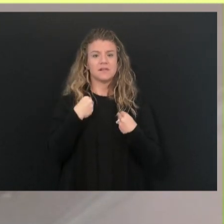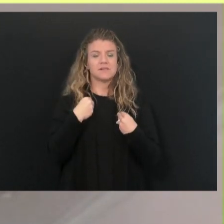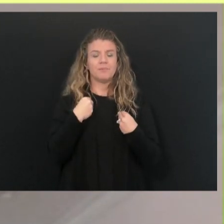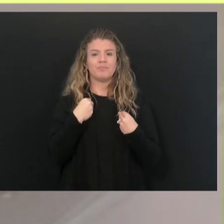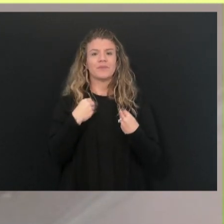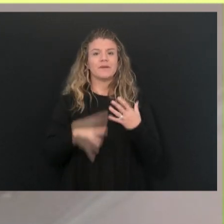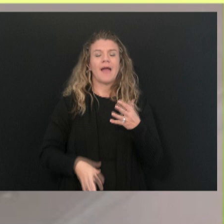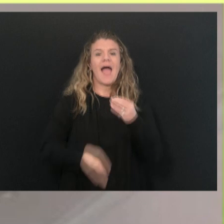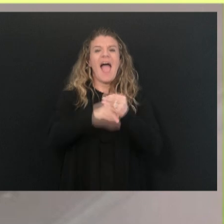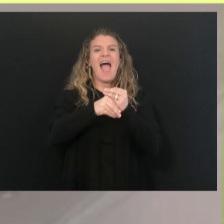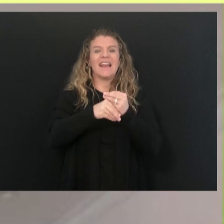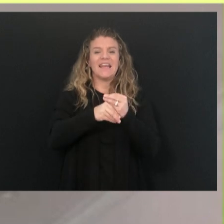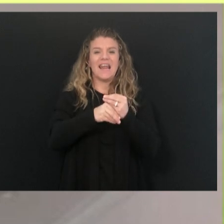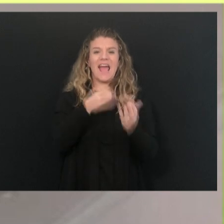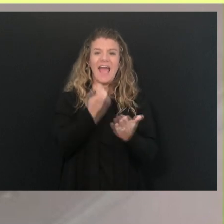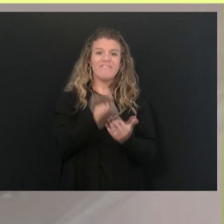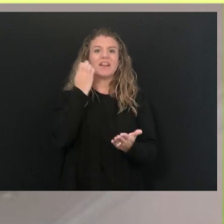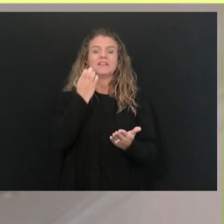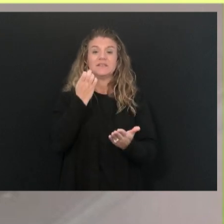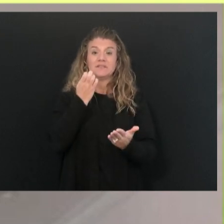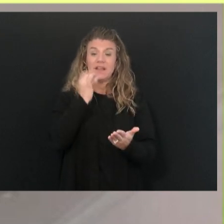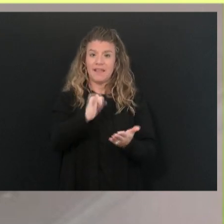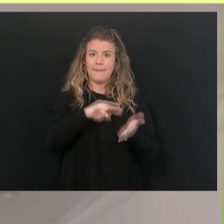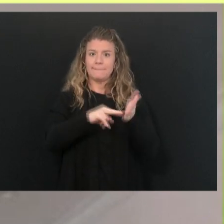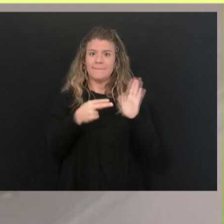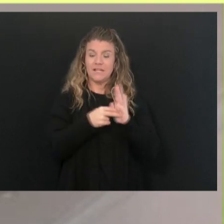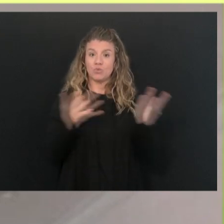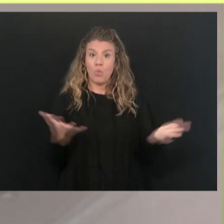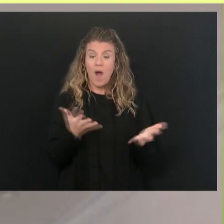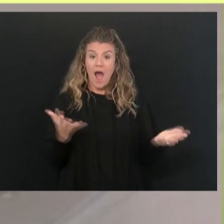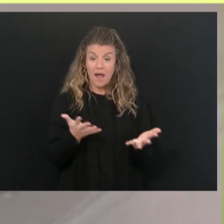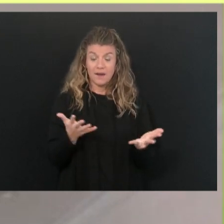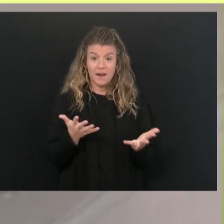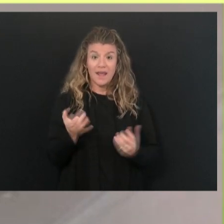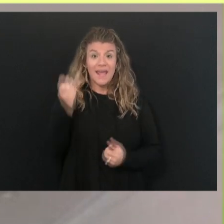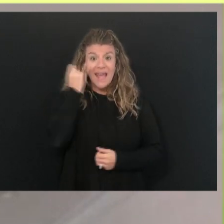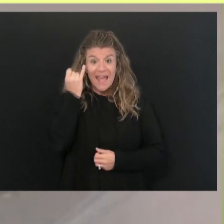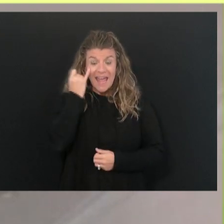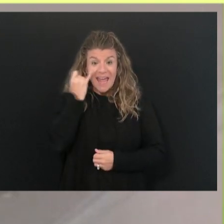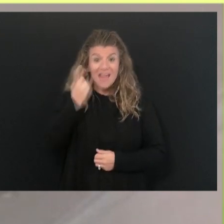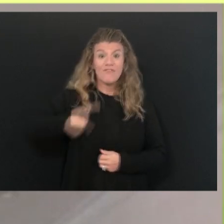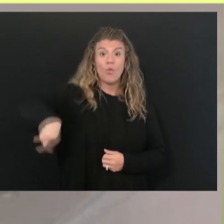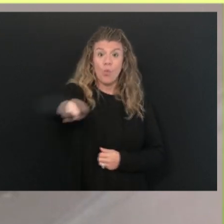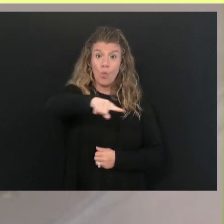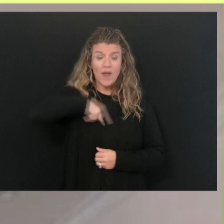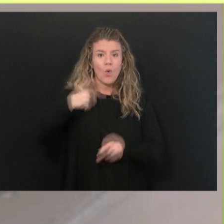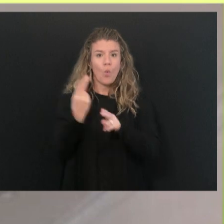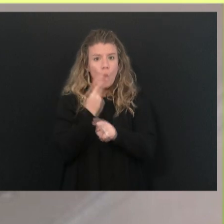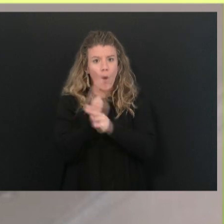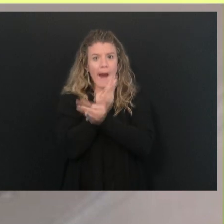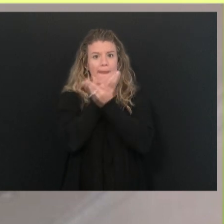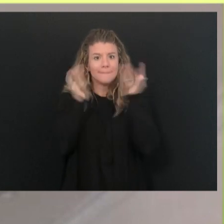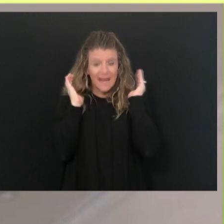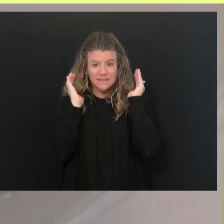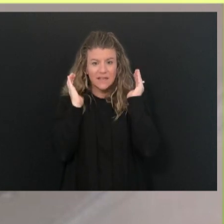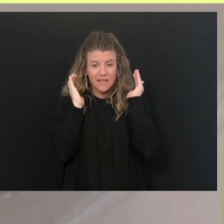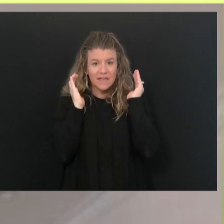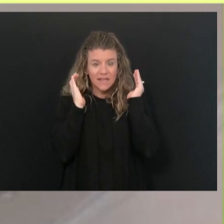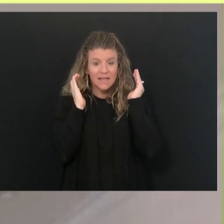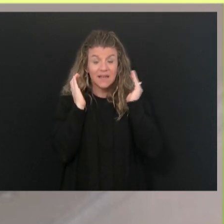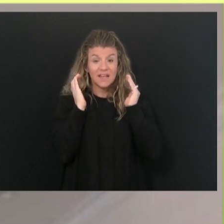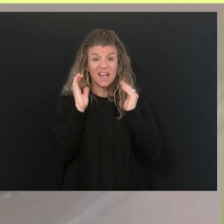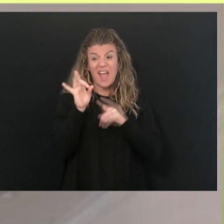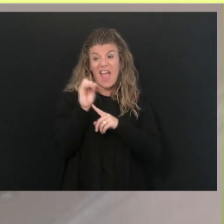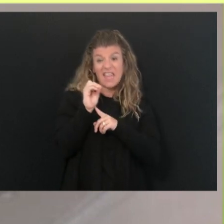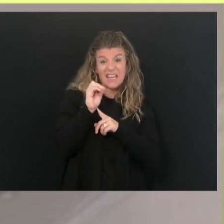another piece of evidence that suggests that if we can get people to wear masks or face coverings at an 80